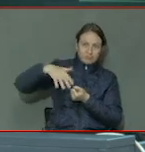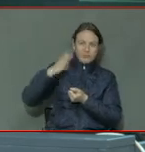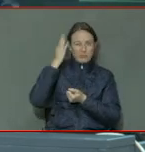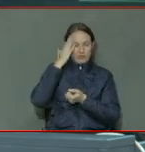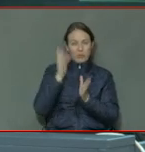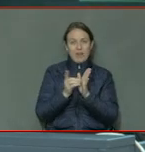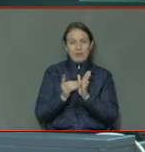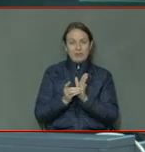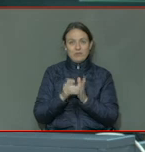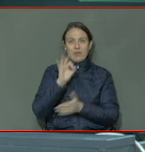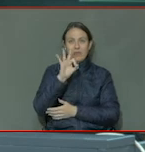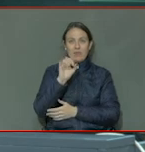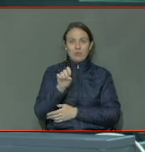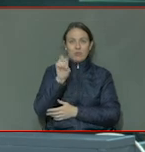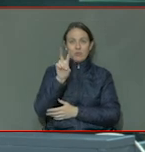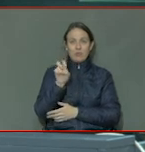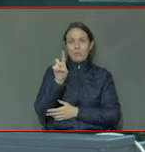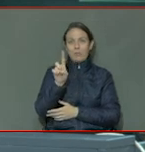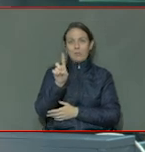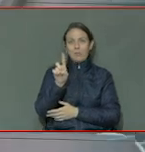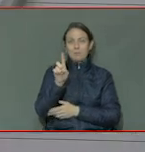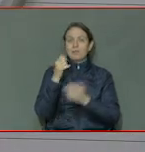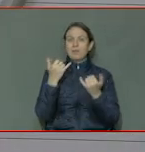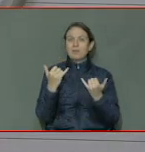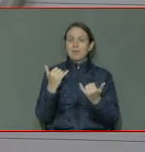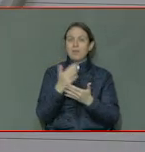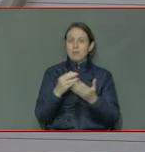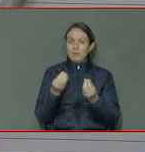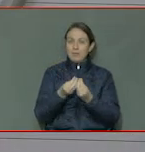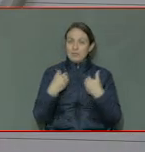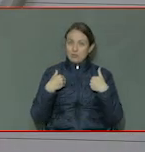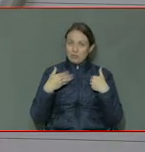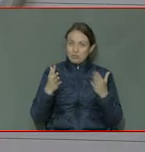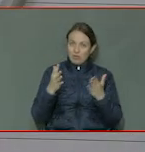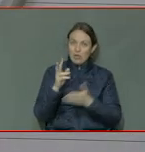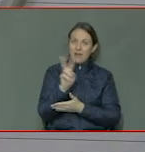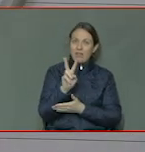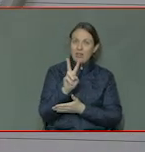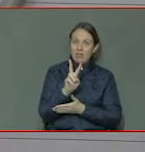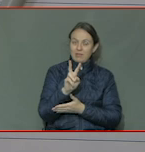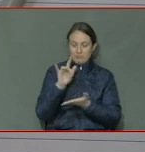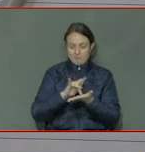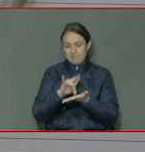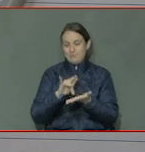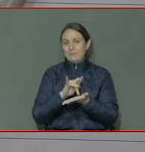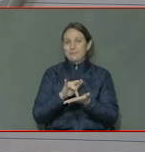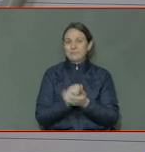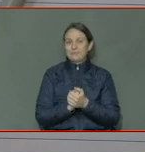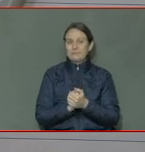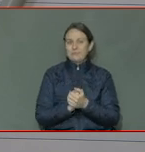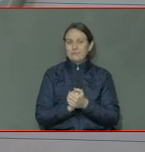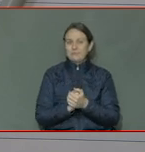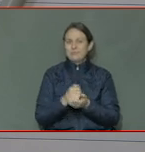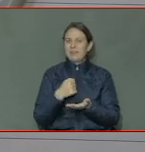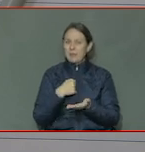3.2.1. Calculate the magnitude of the initial velocity v of the ball. Okay, now I like to